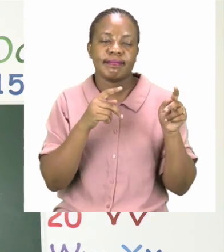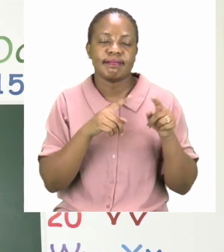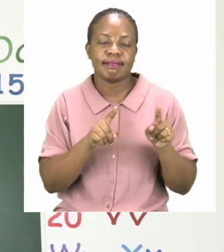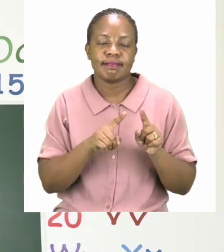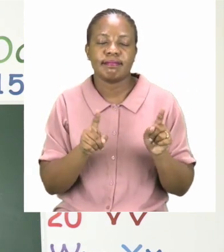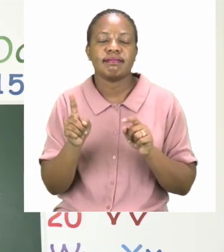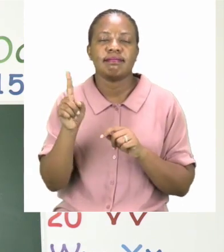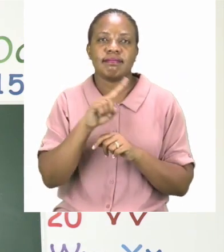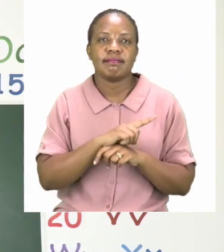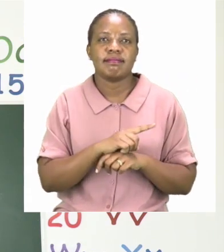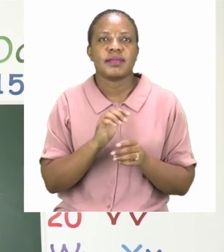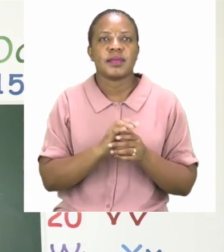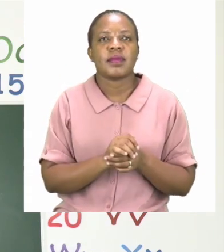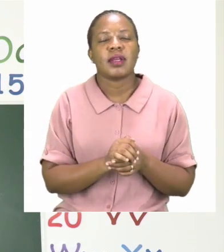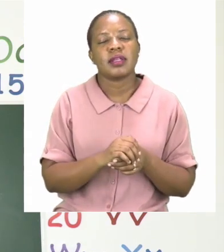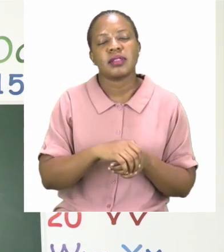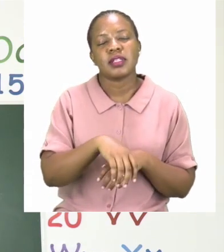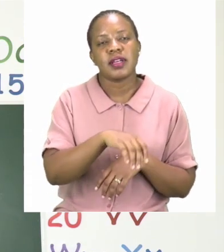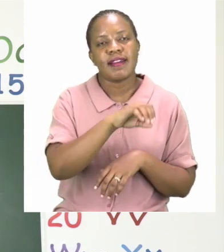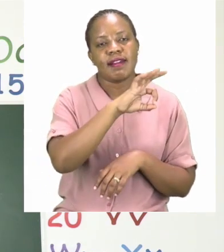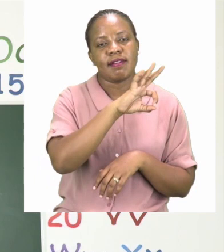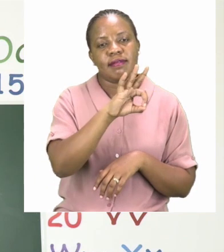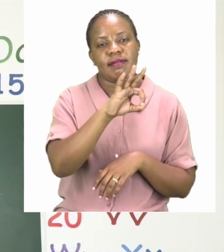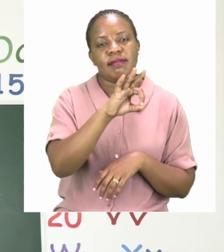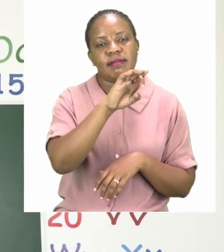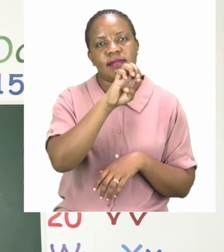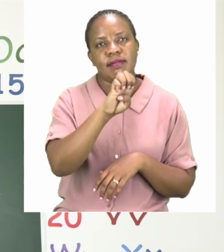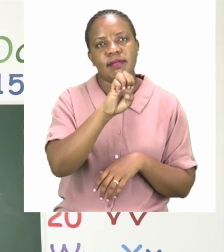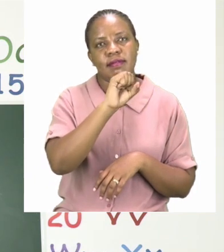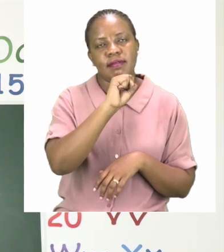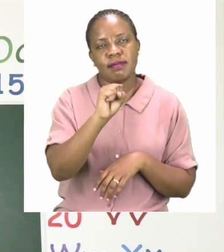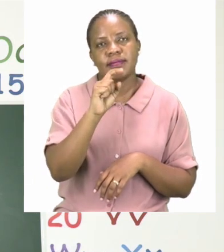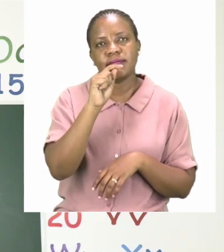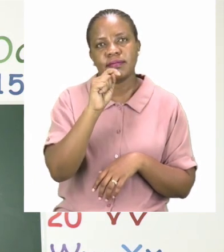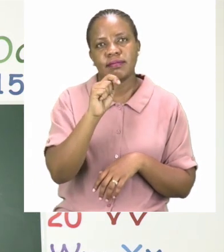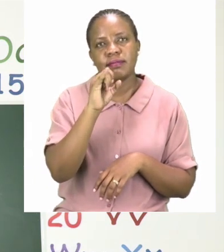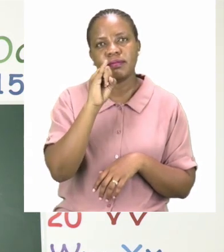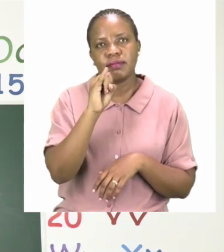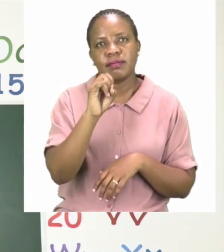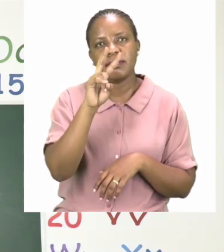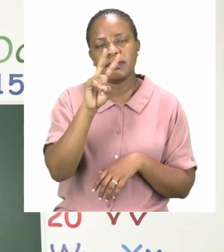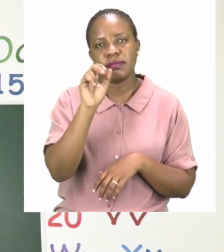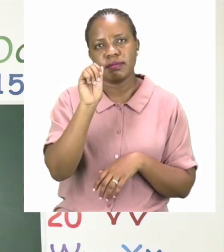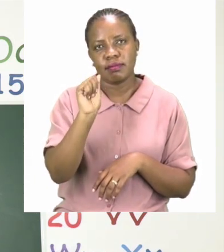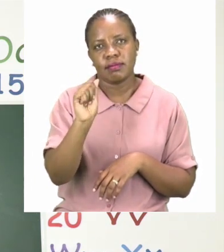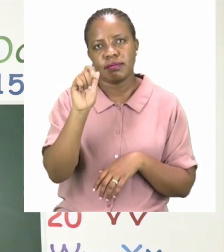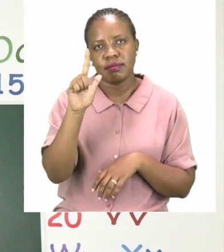fe, you already know which sound you need. And that is A. So I'd like